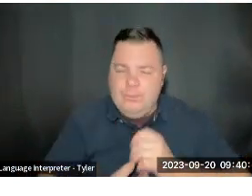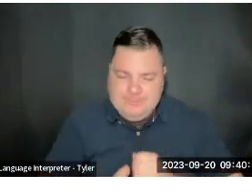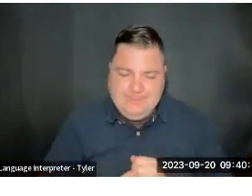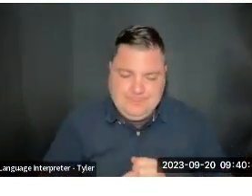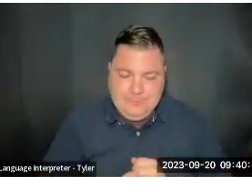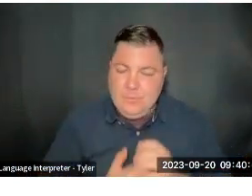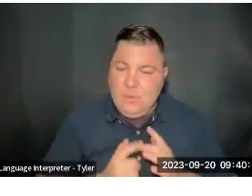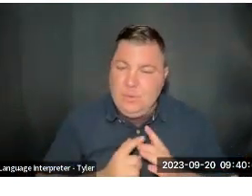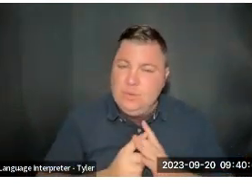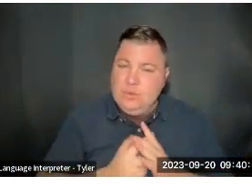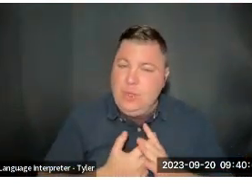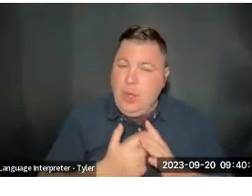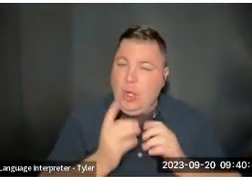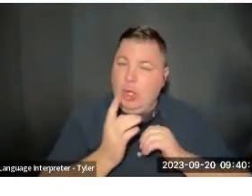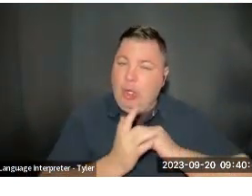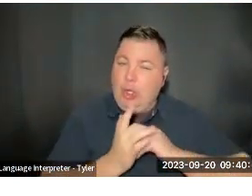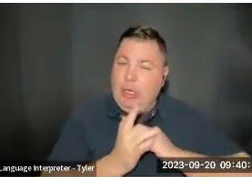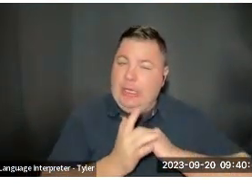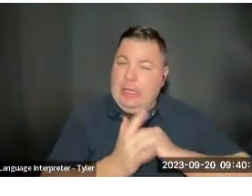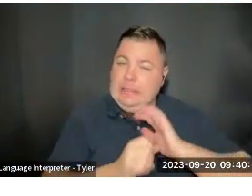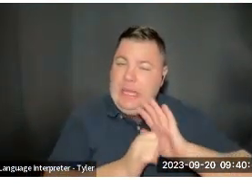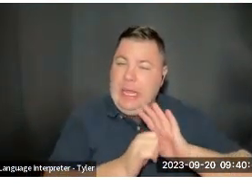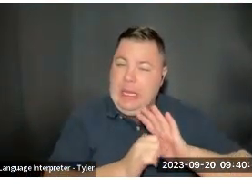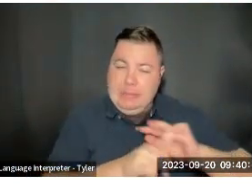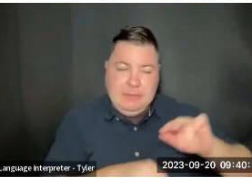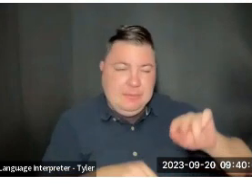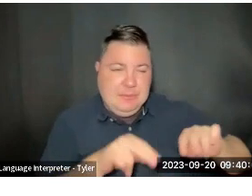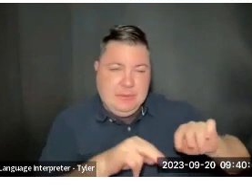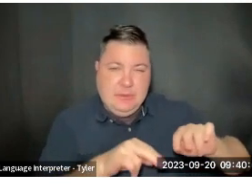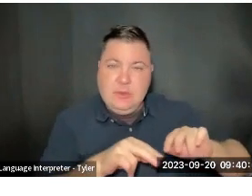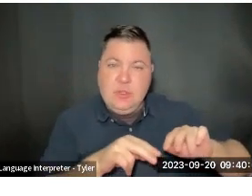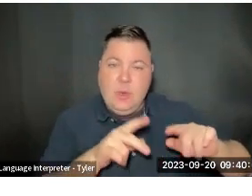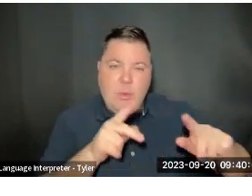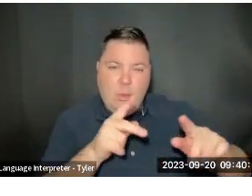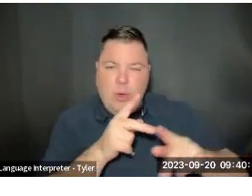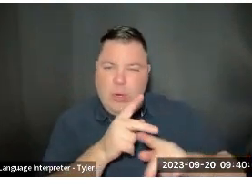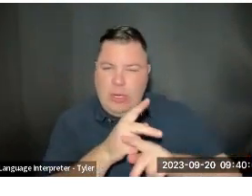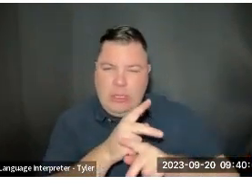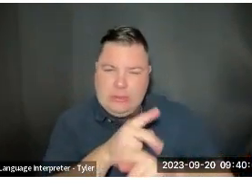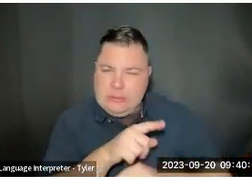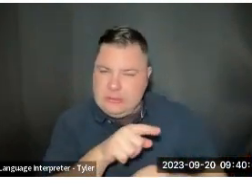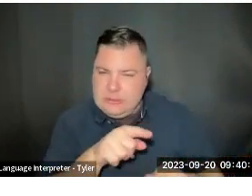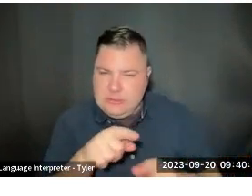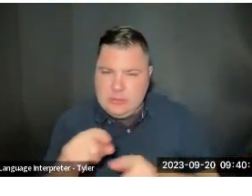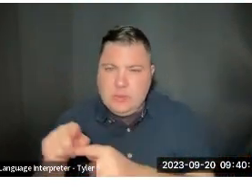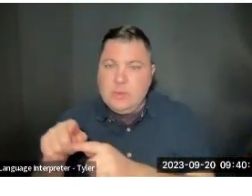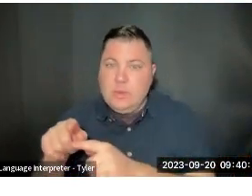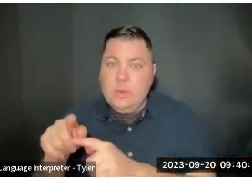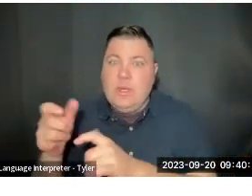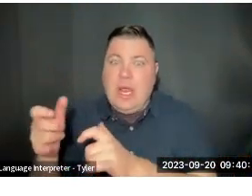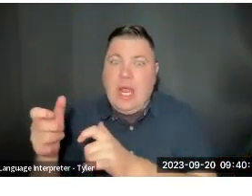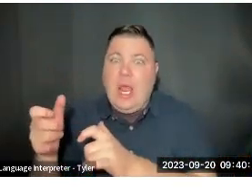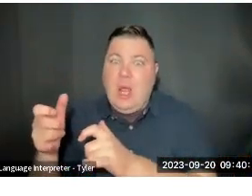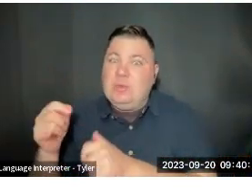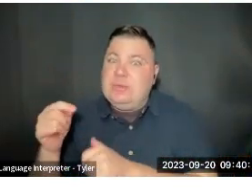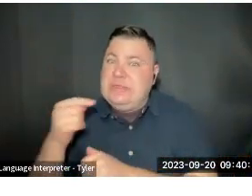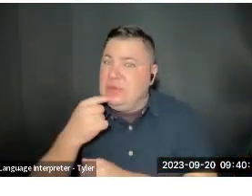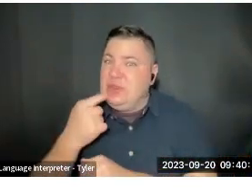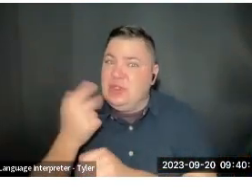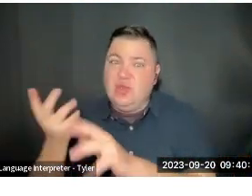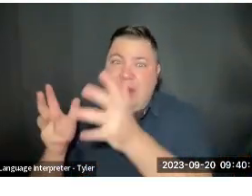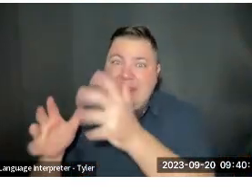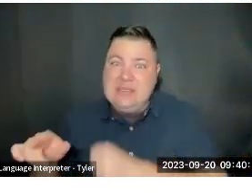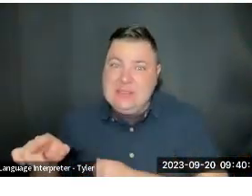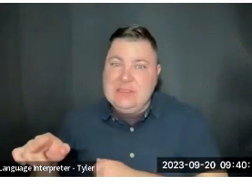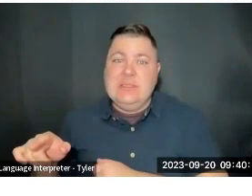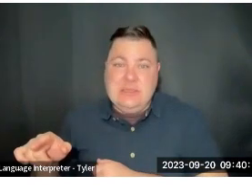early signs and symptoms, worsening signs and symptoms, to crisis. So we really walk you